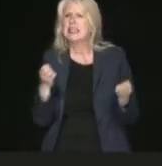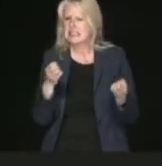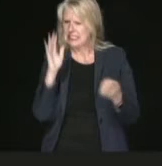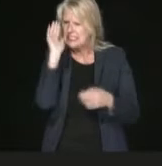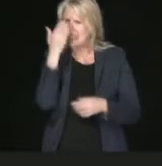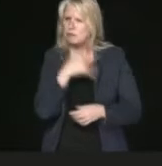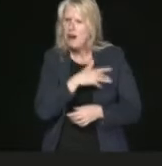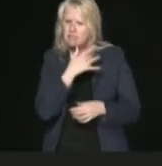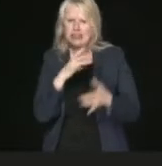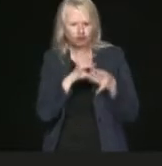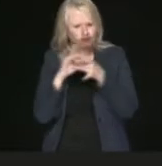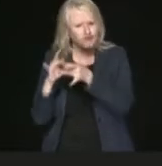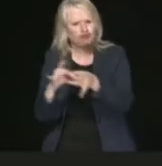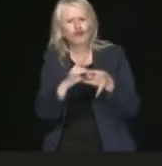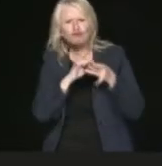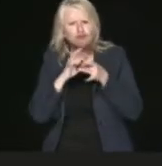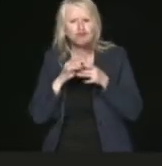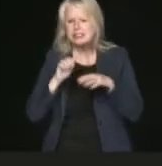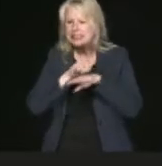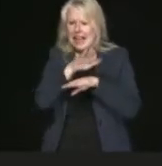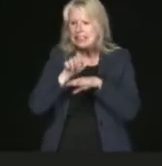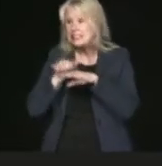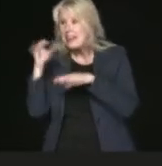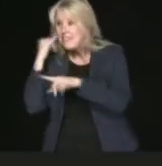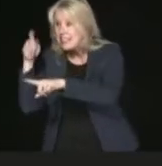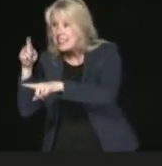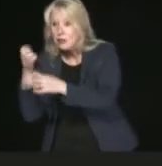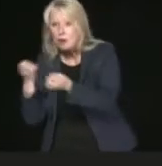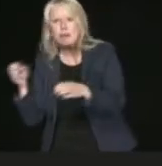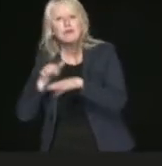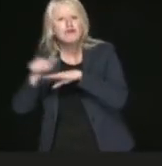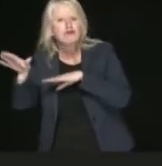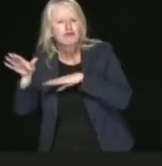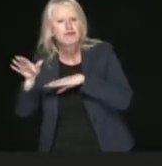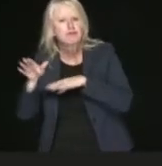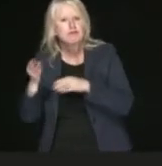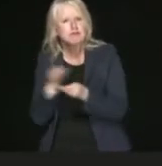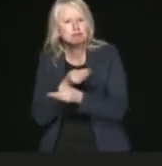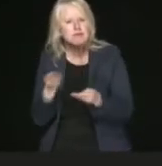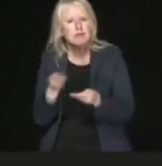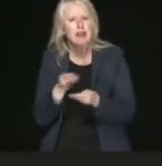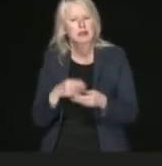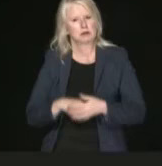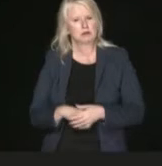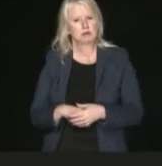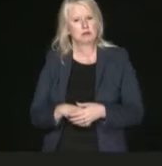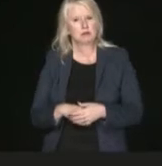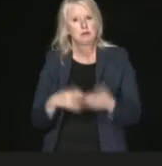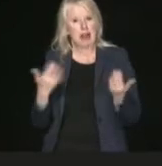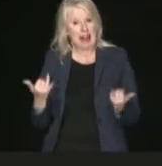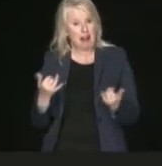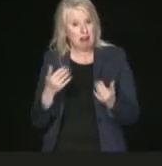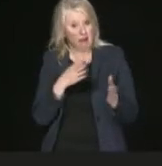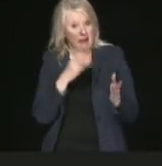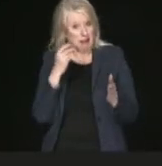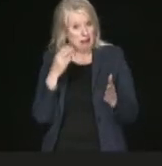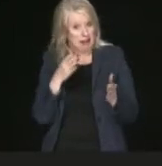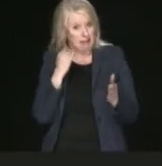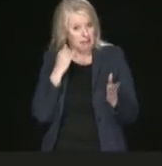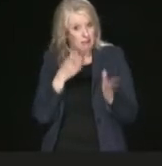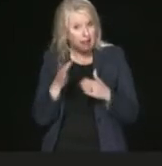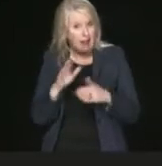that equipment to the provinces that needed it most. So I understand now